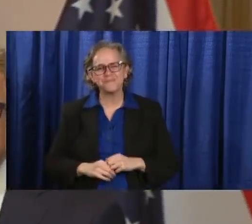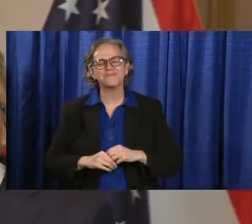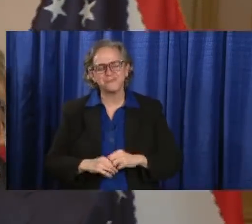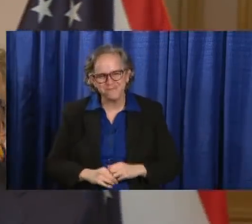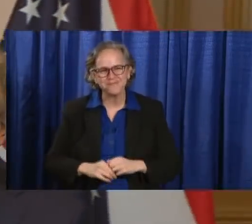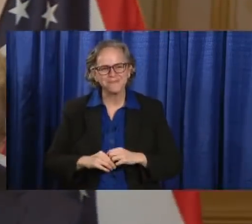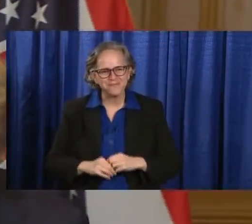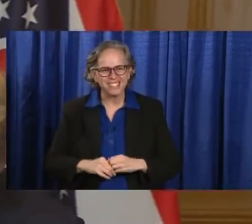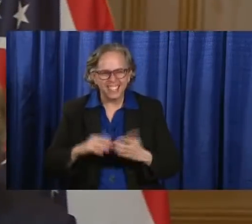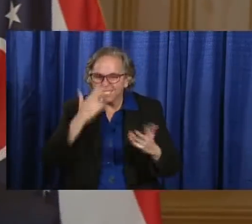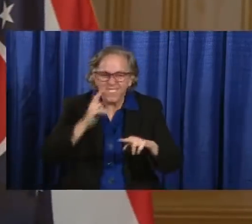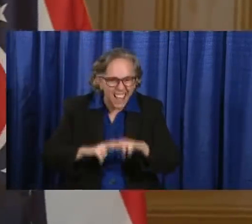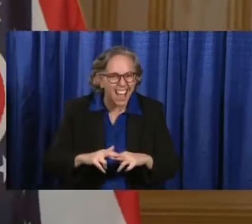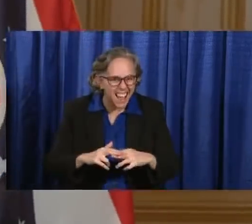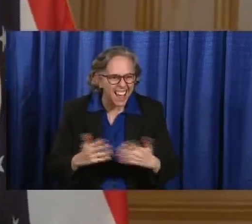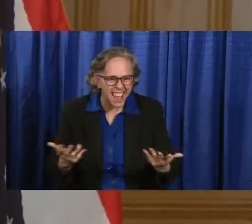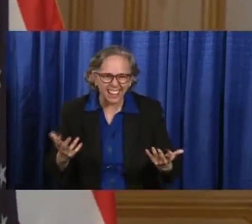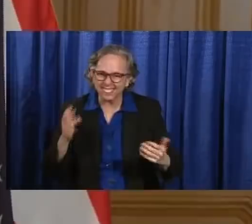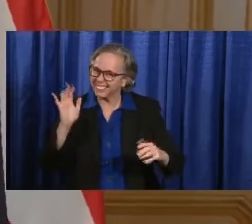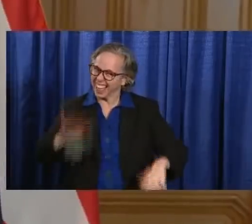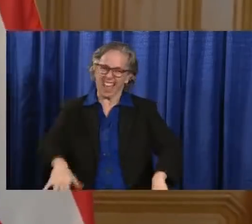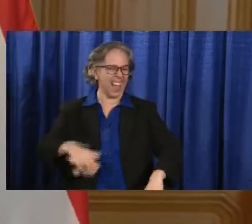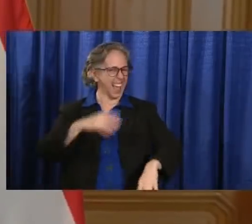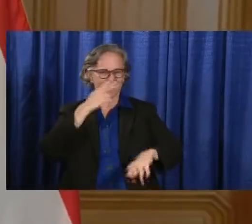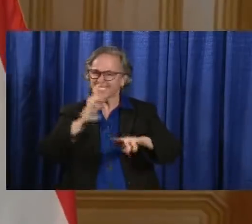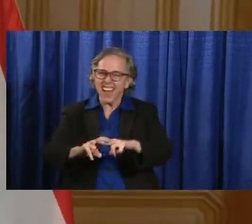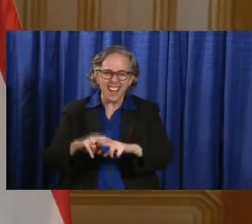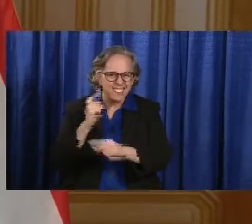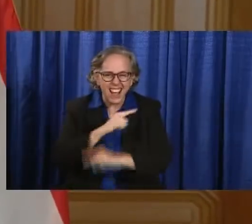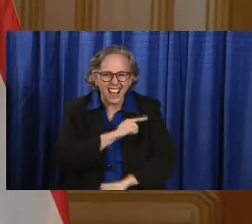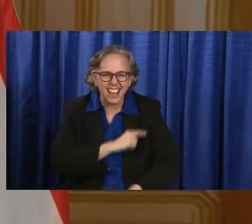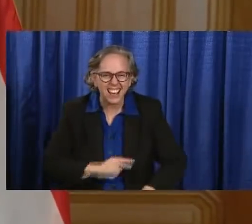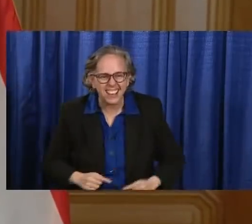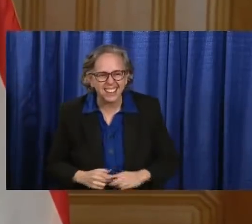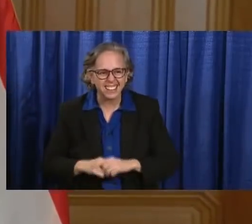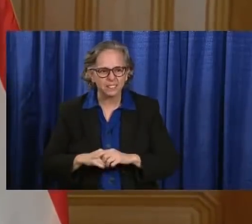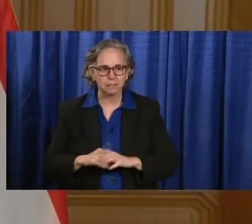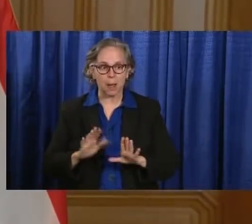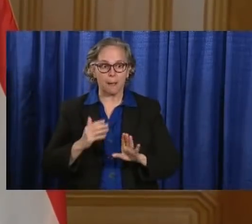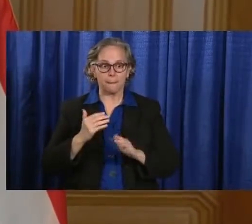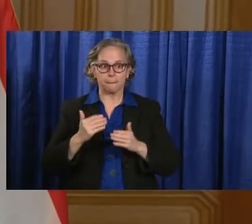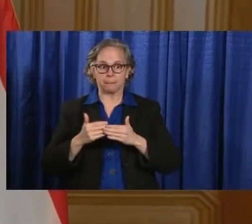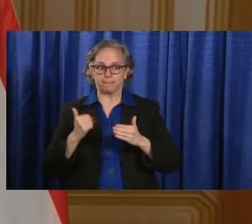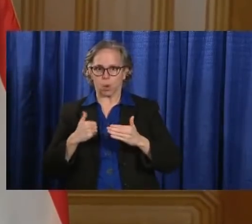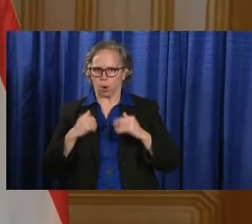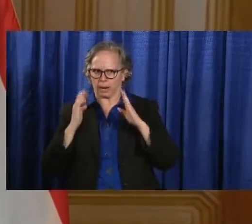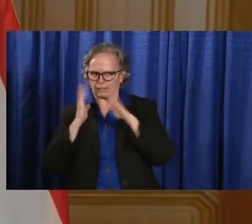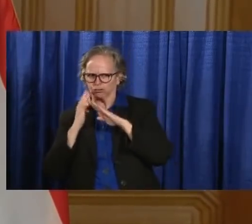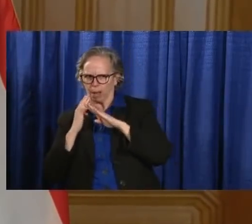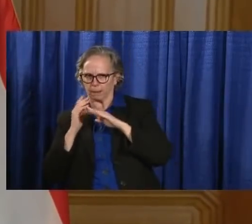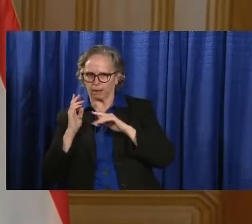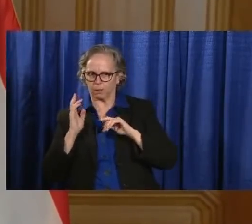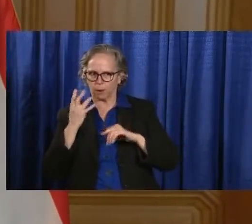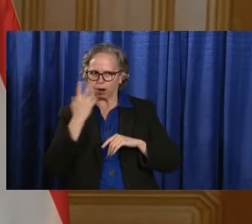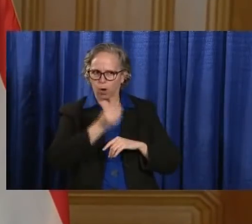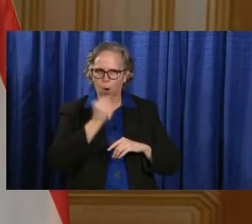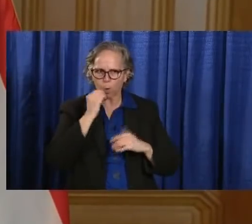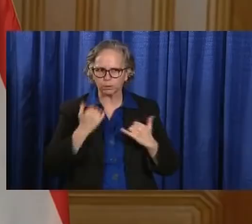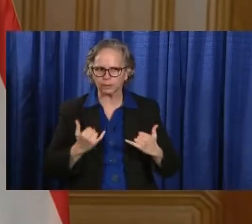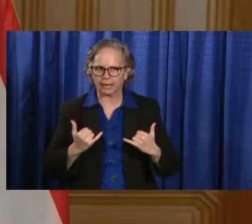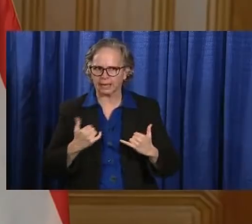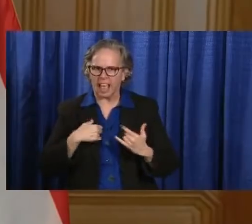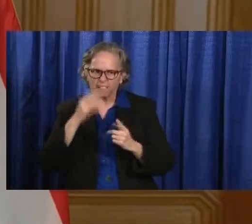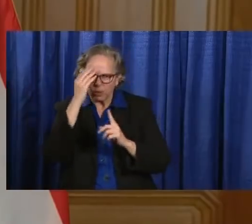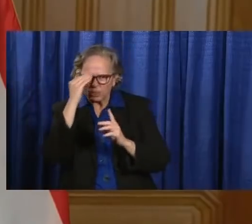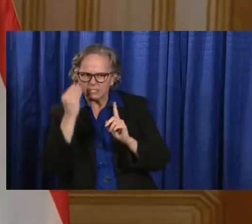Hey, that's fun. That's fun. Now, before I get in trouble going home today, I want to also mention that Fran was a graduate of Miami University,